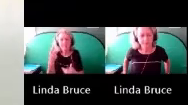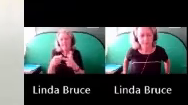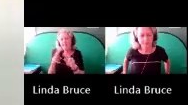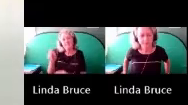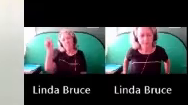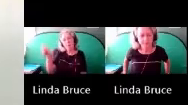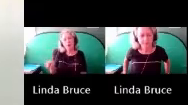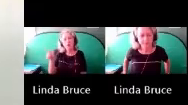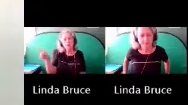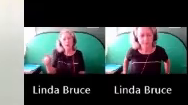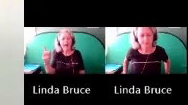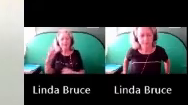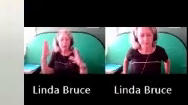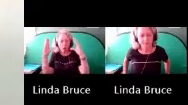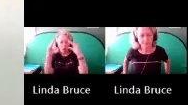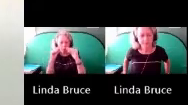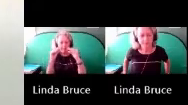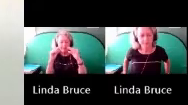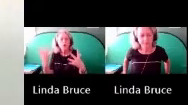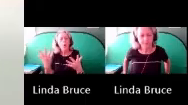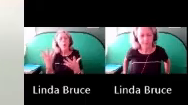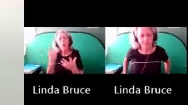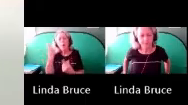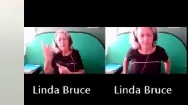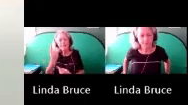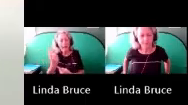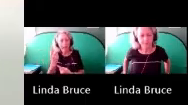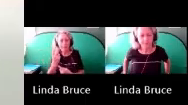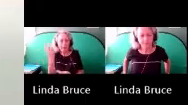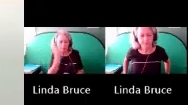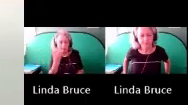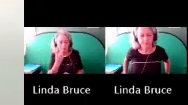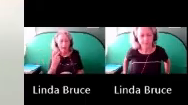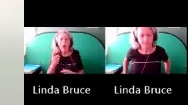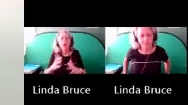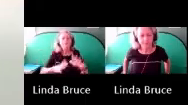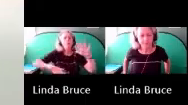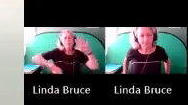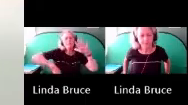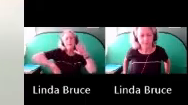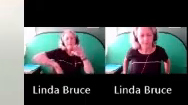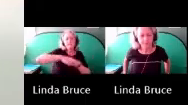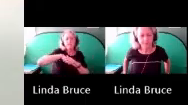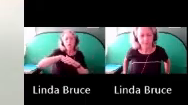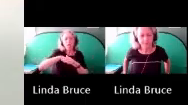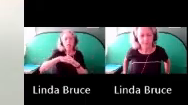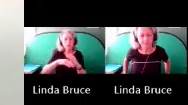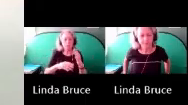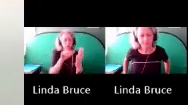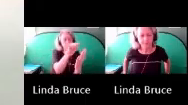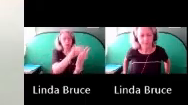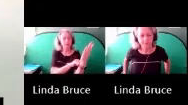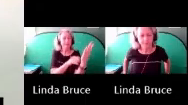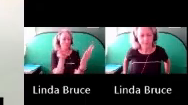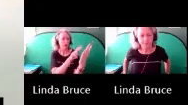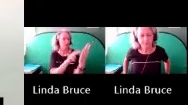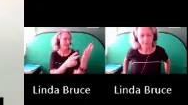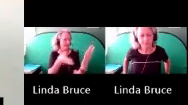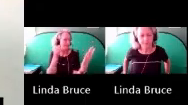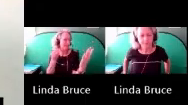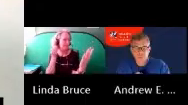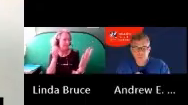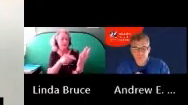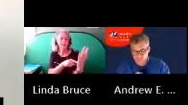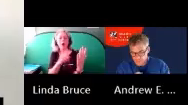with low vision, sight impaired perhaps, but not quite needing the full screen reader, but going through the sort of settings and adjustments that you